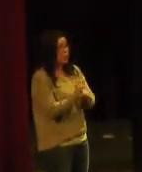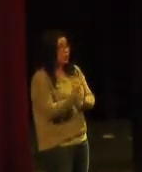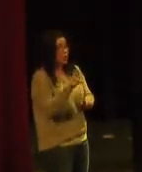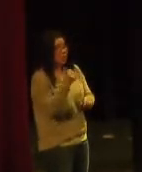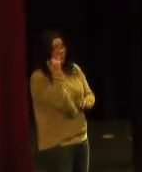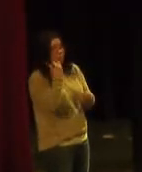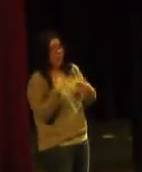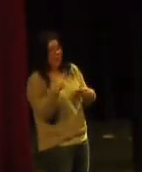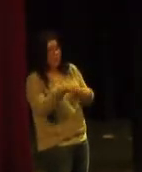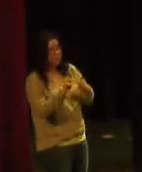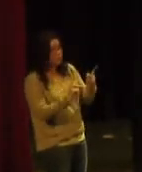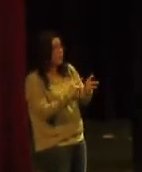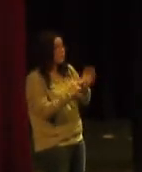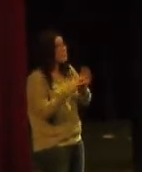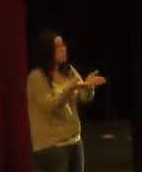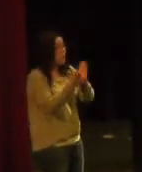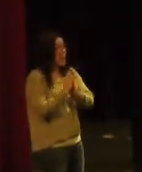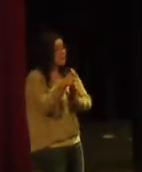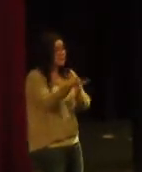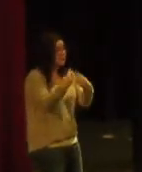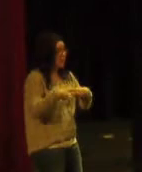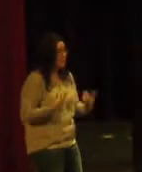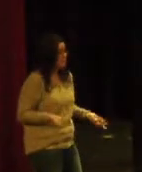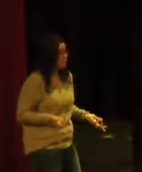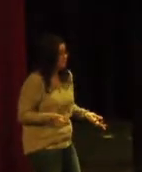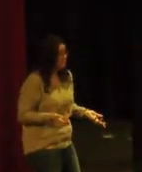we're asking them to come to study for them.